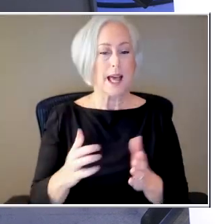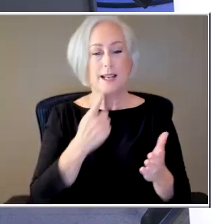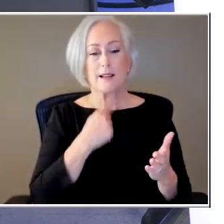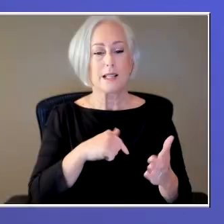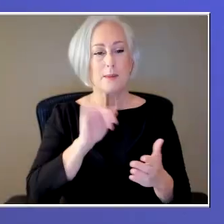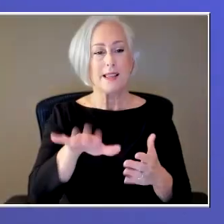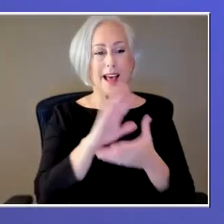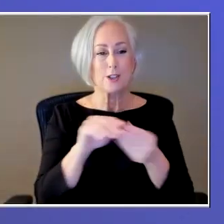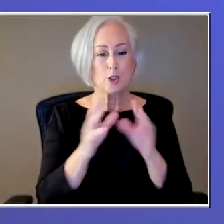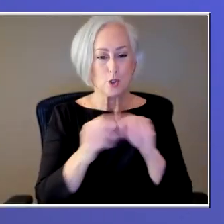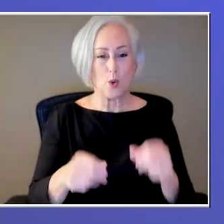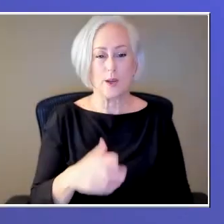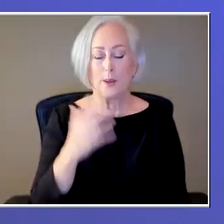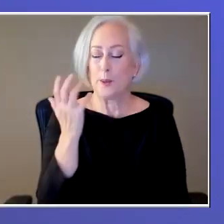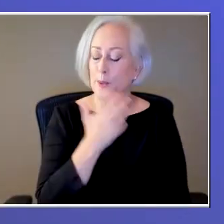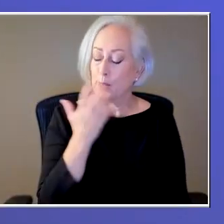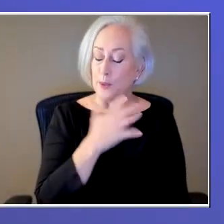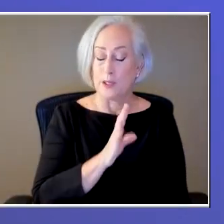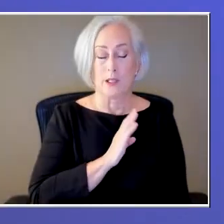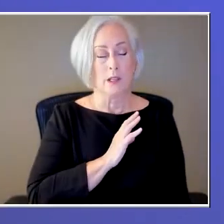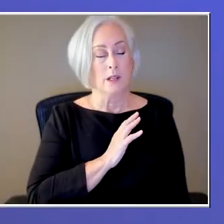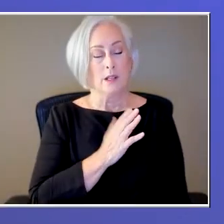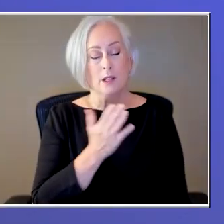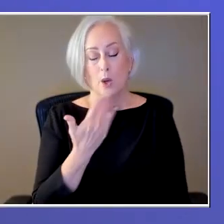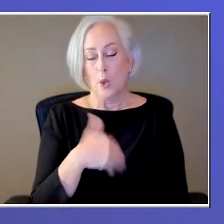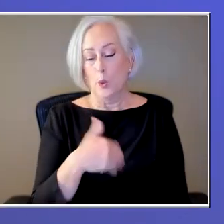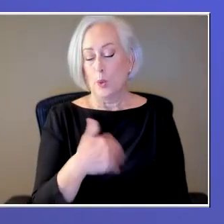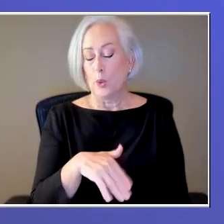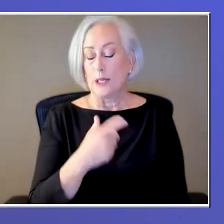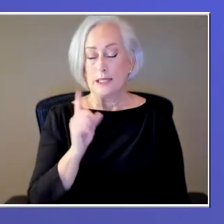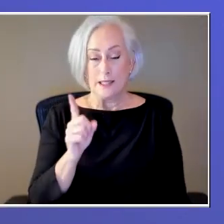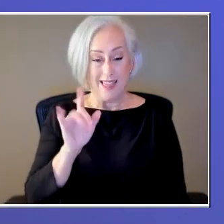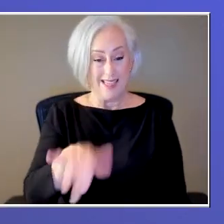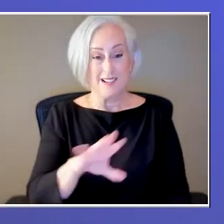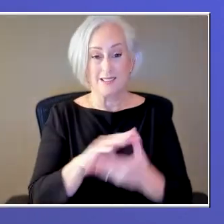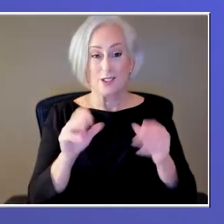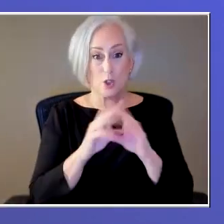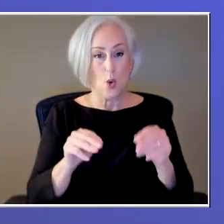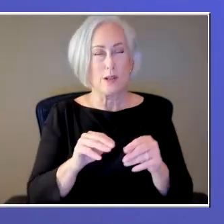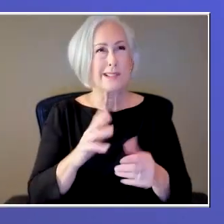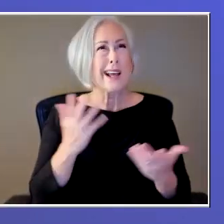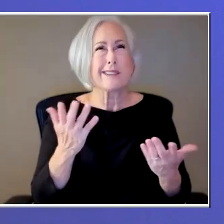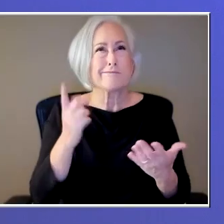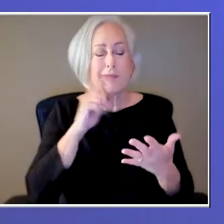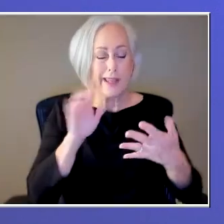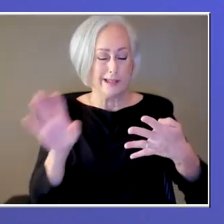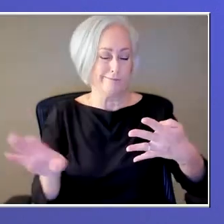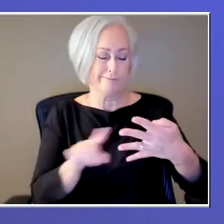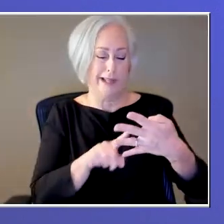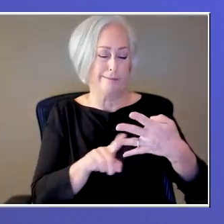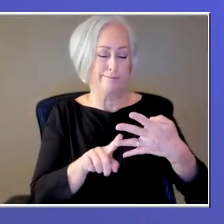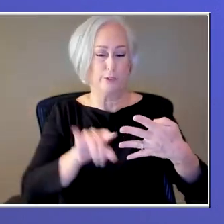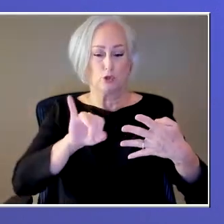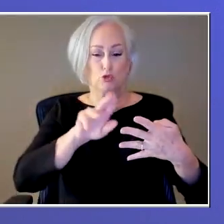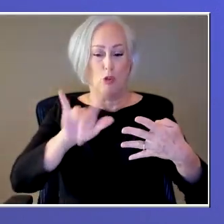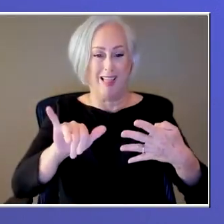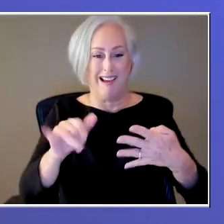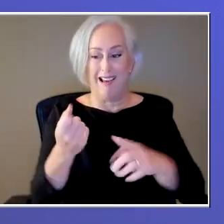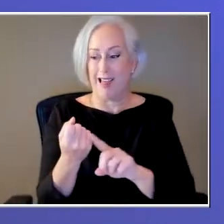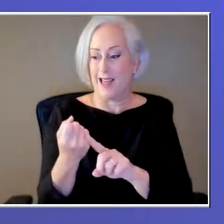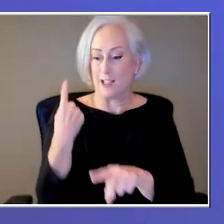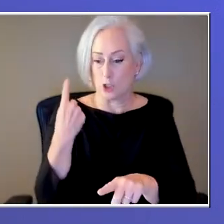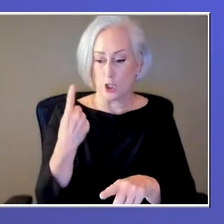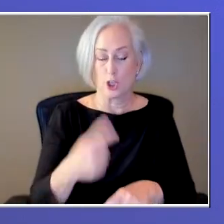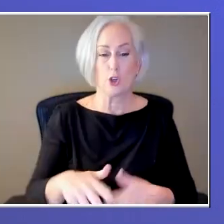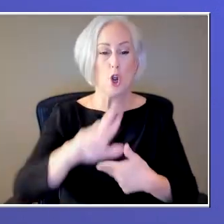was something else. It was like the middle of July last year, and Hurricane Beryl was coming to